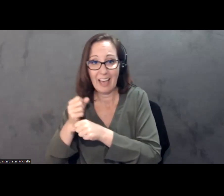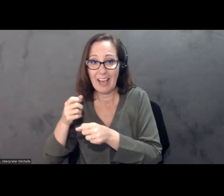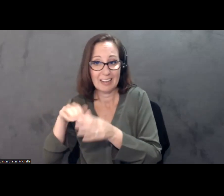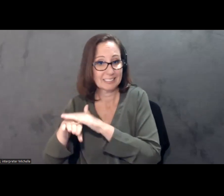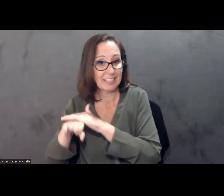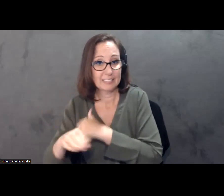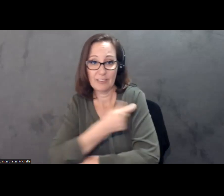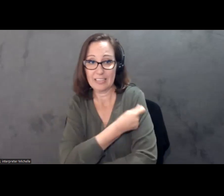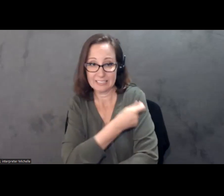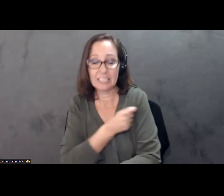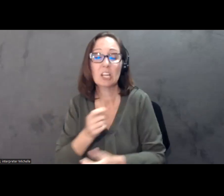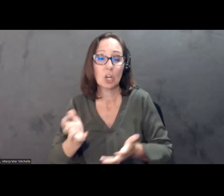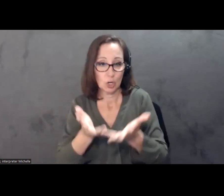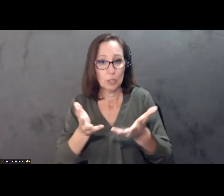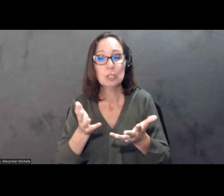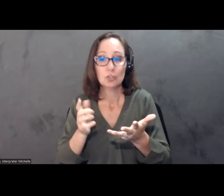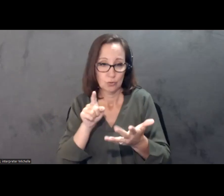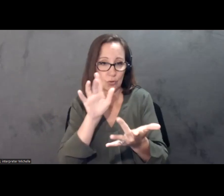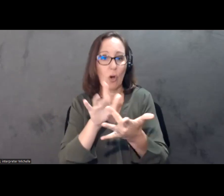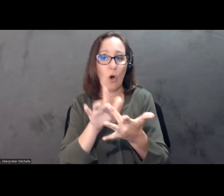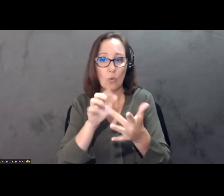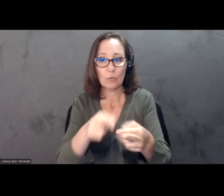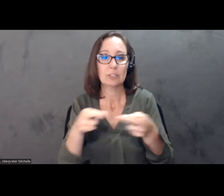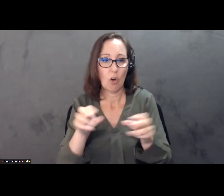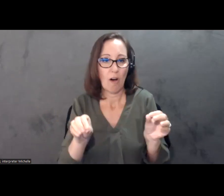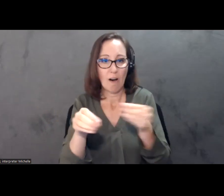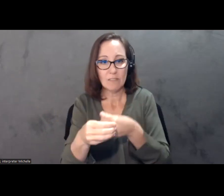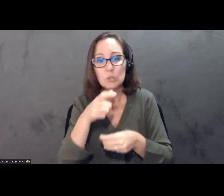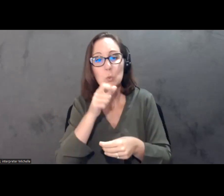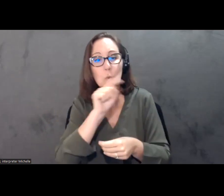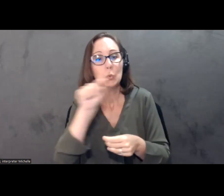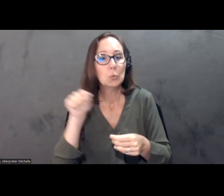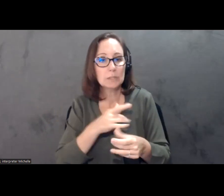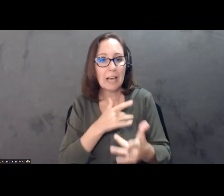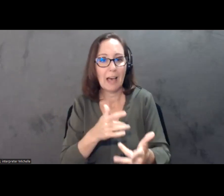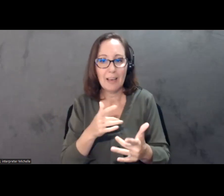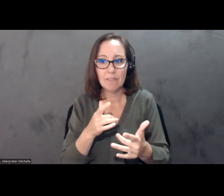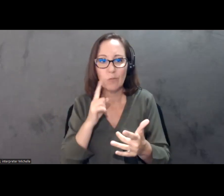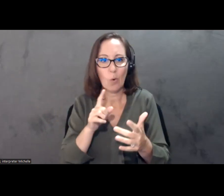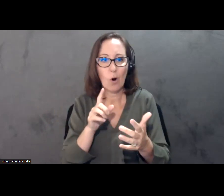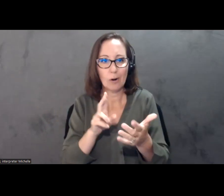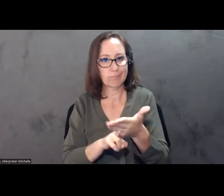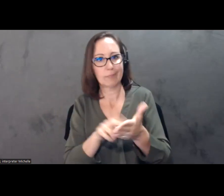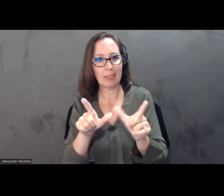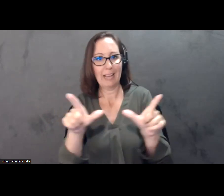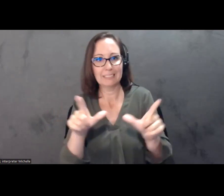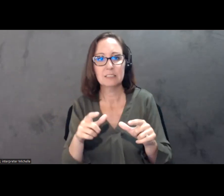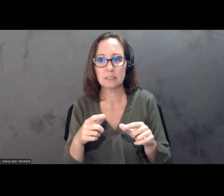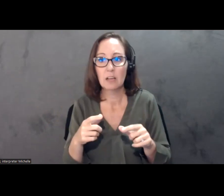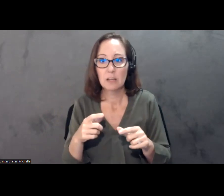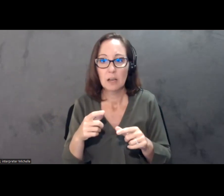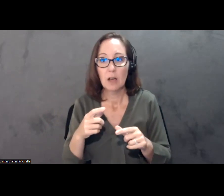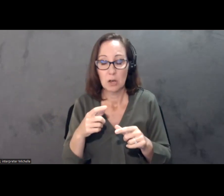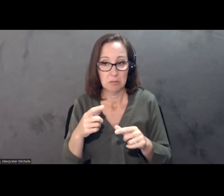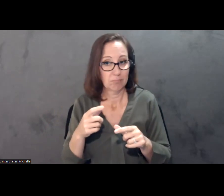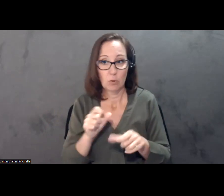call our licensing offices. So the regional office that you would normally work with, so that we can assist. We do work with local public